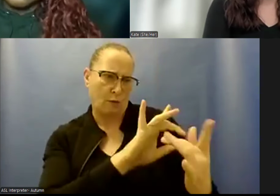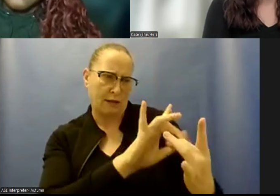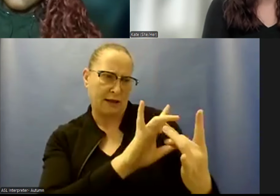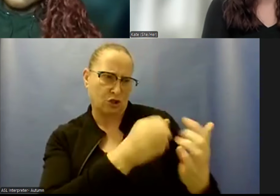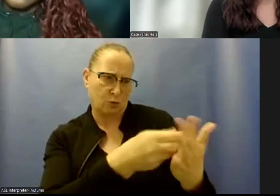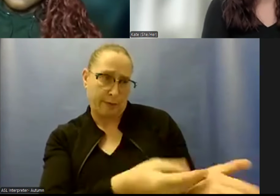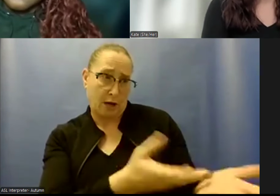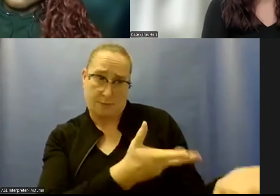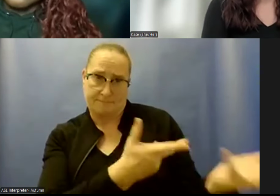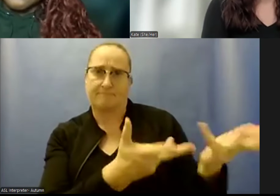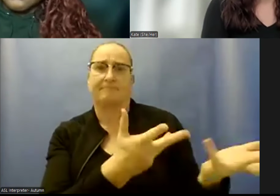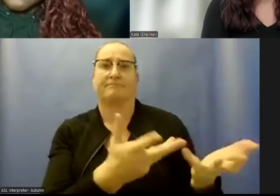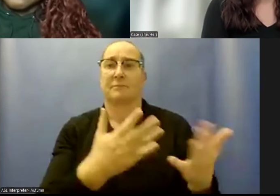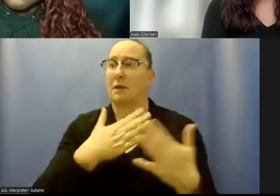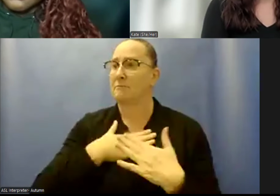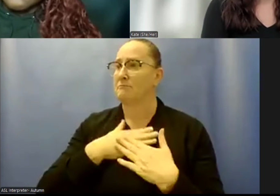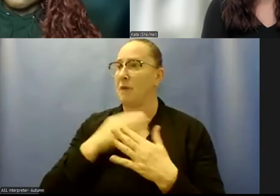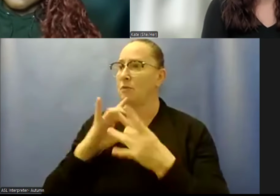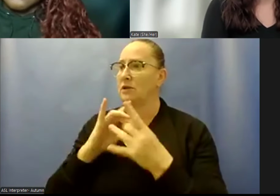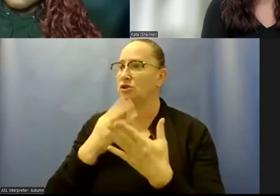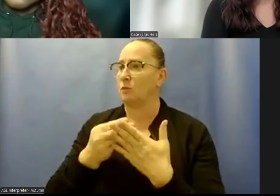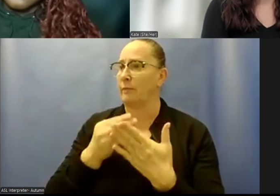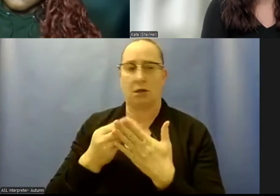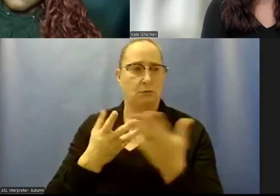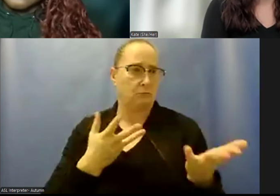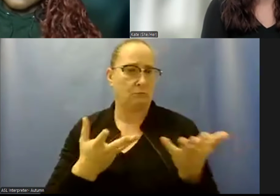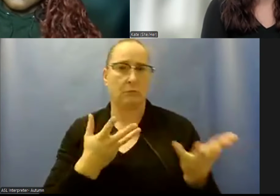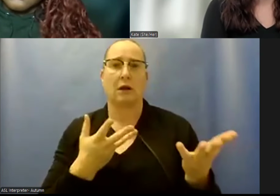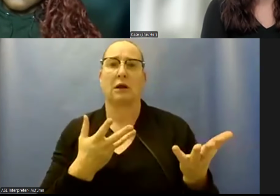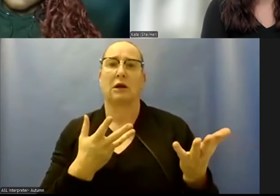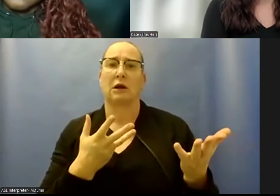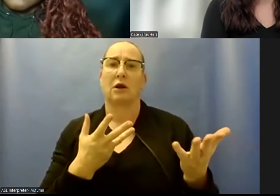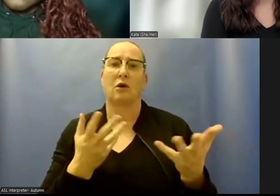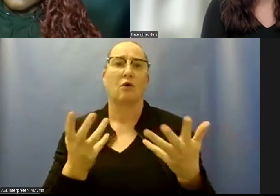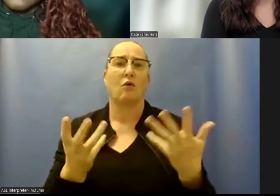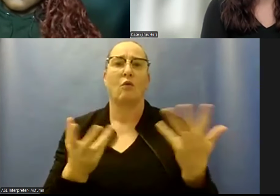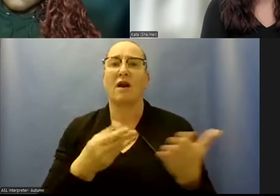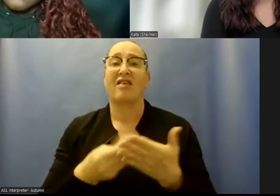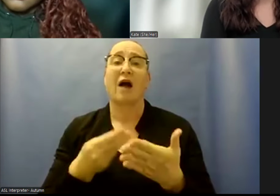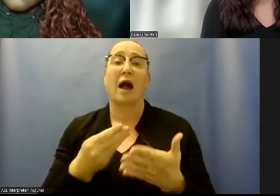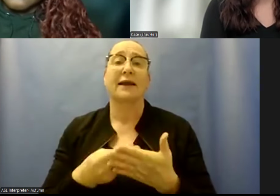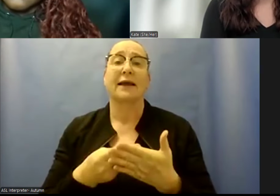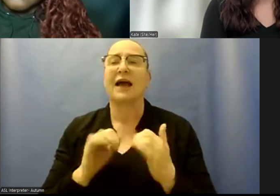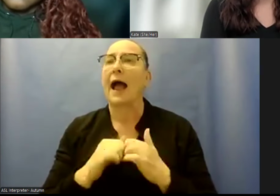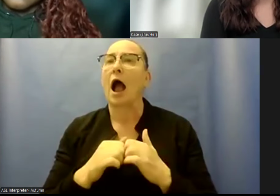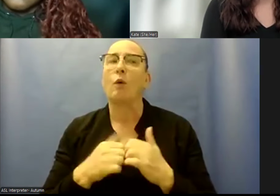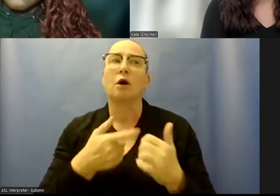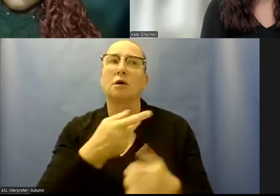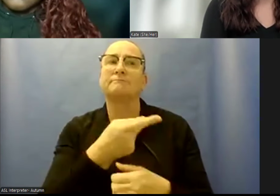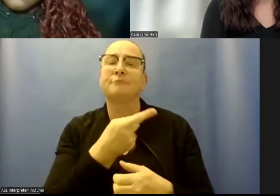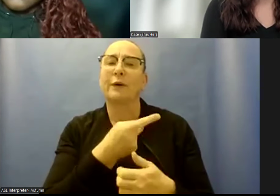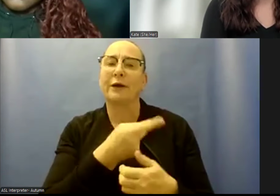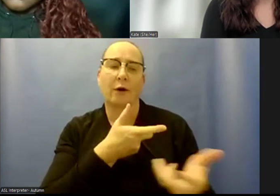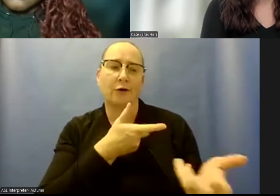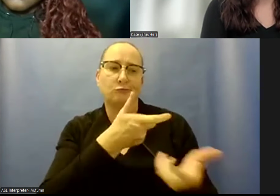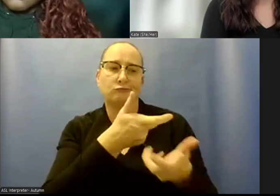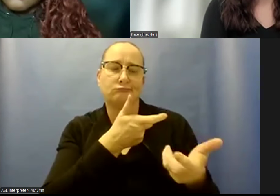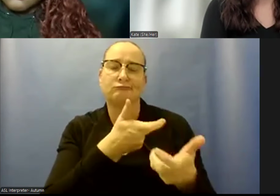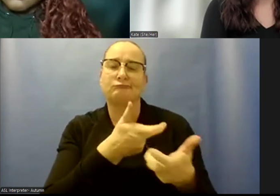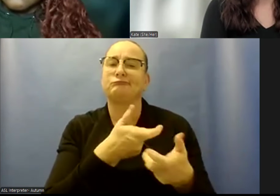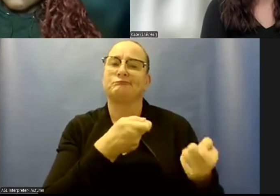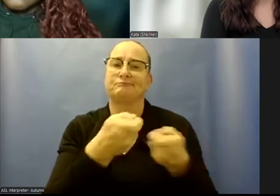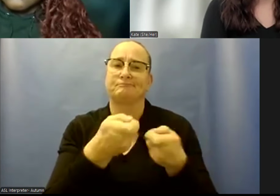like? What's my relationship with money like? What are the how are we going to handle finances